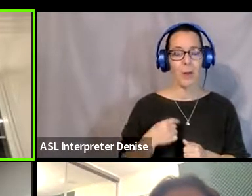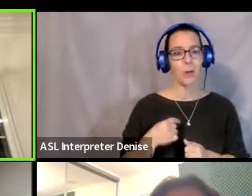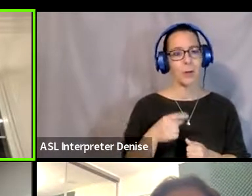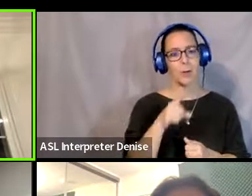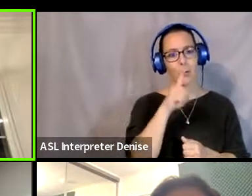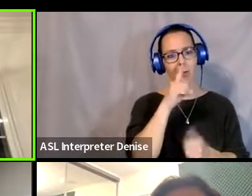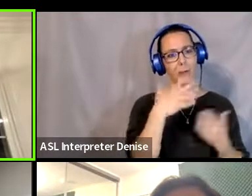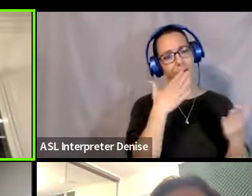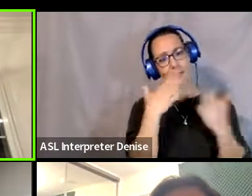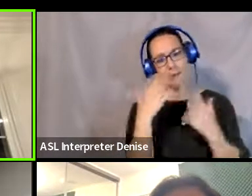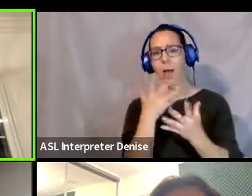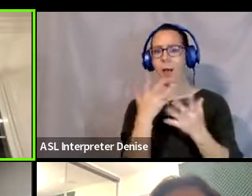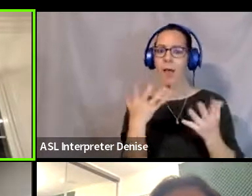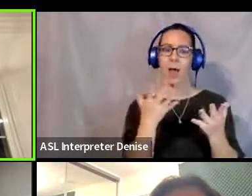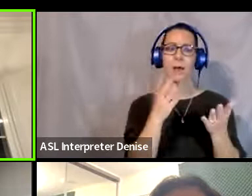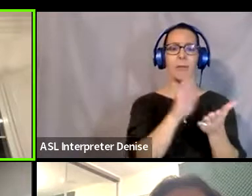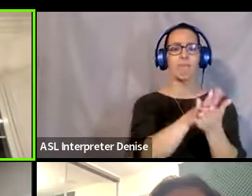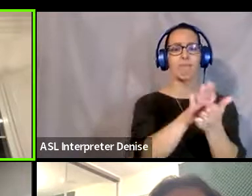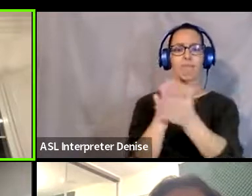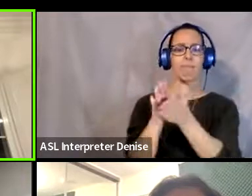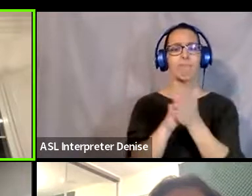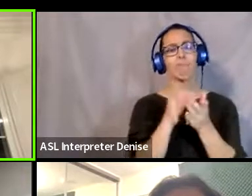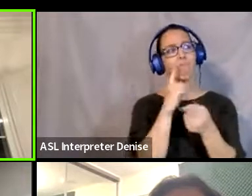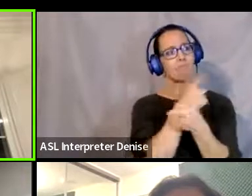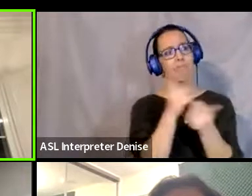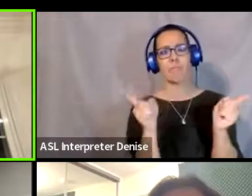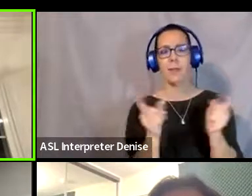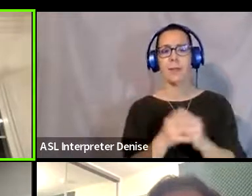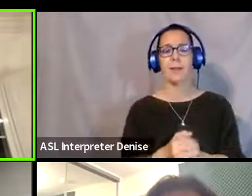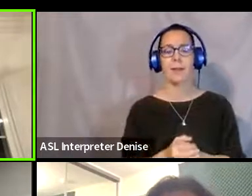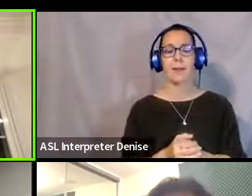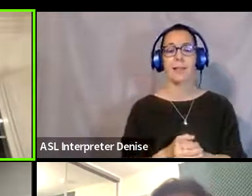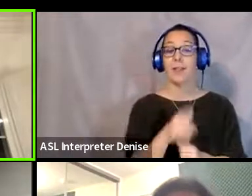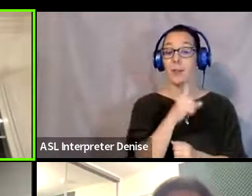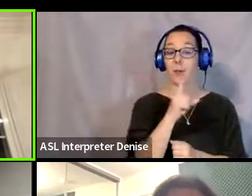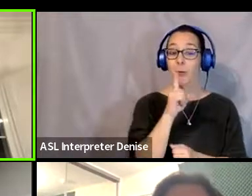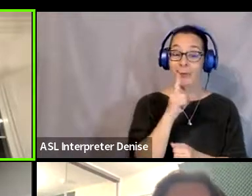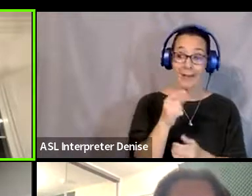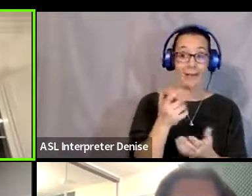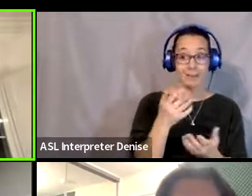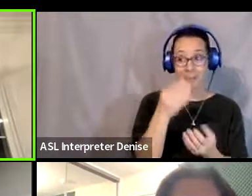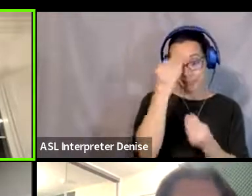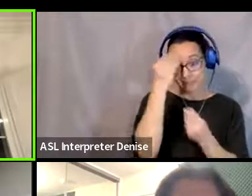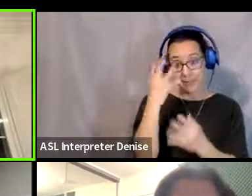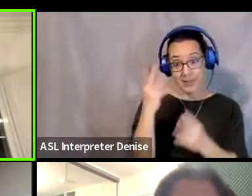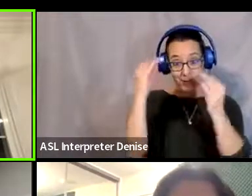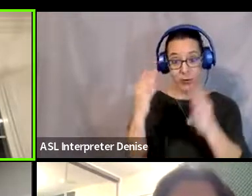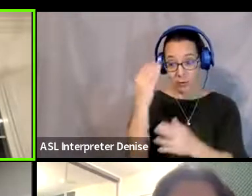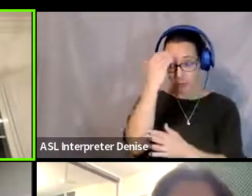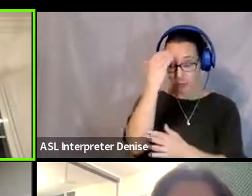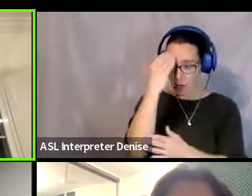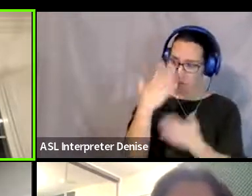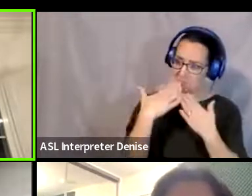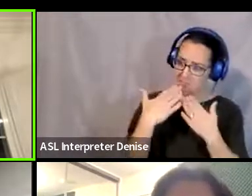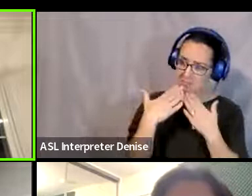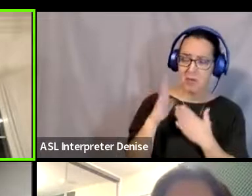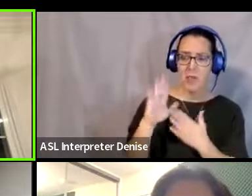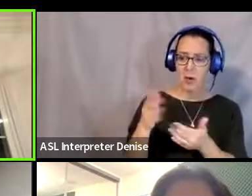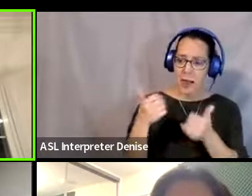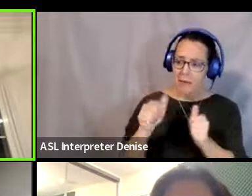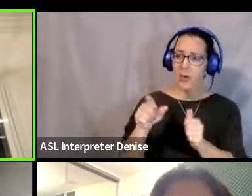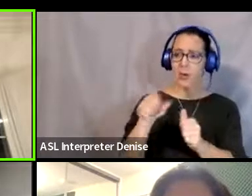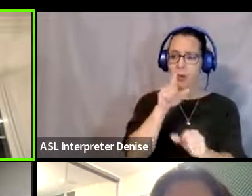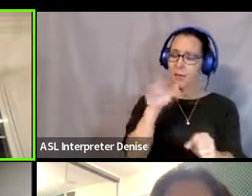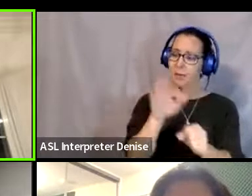to go around. And for our teachers to put some air under their wings and to let them know that their efforts and their commitment is paying off.